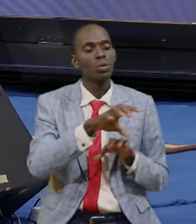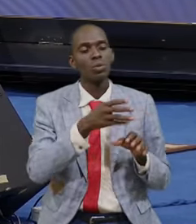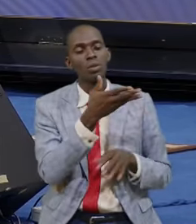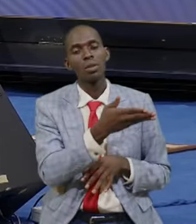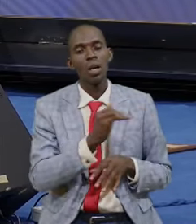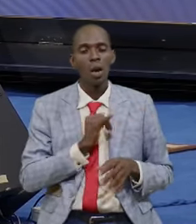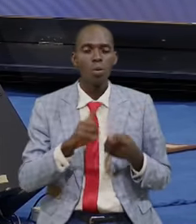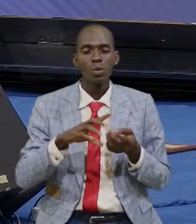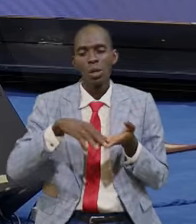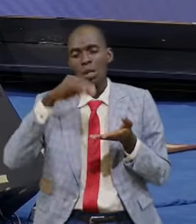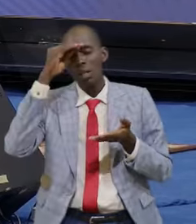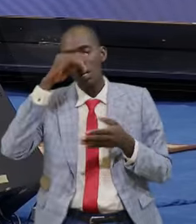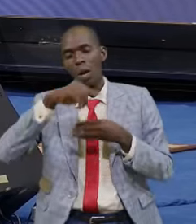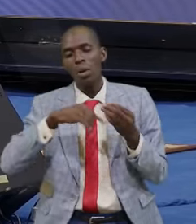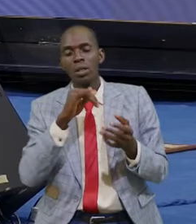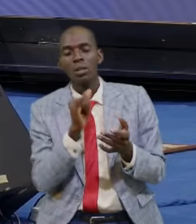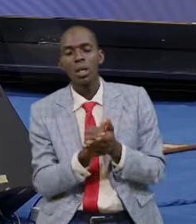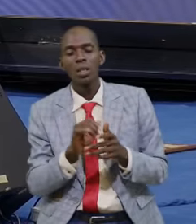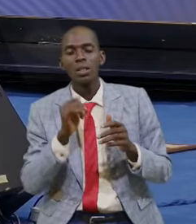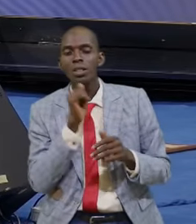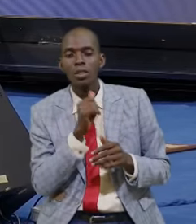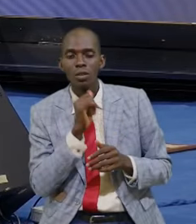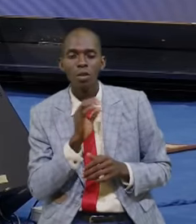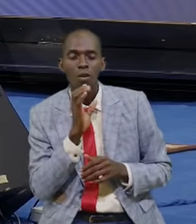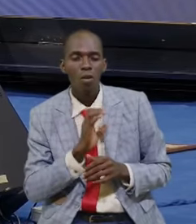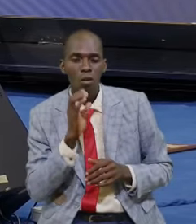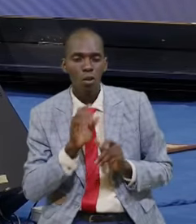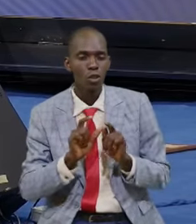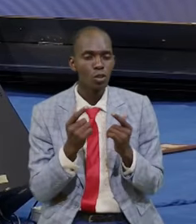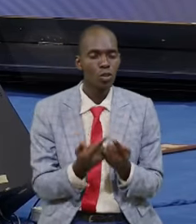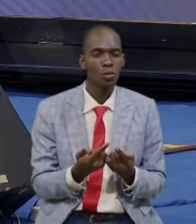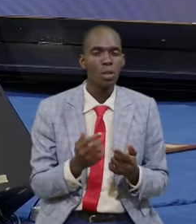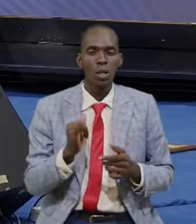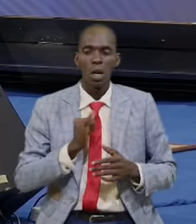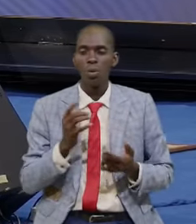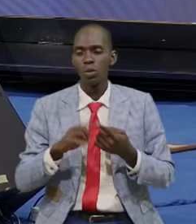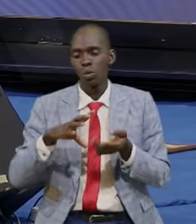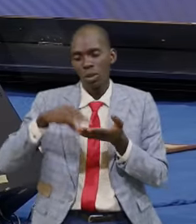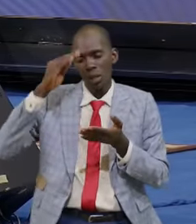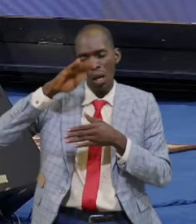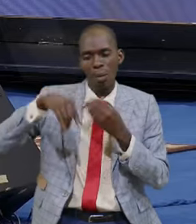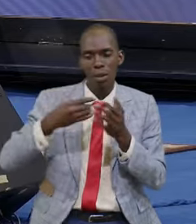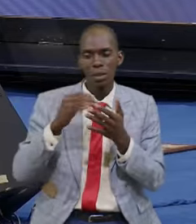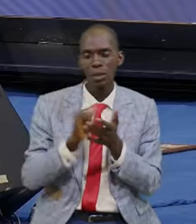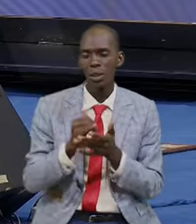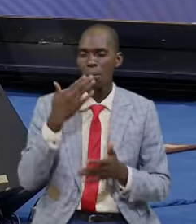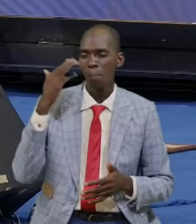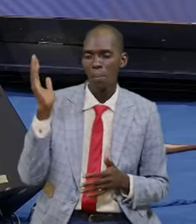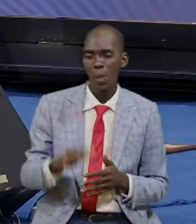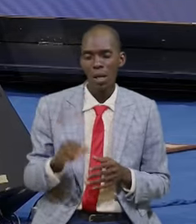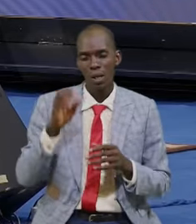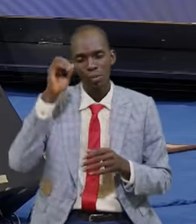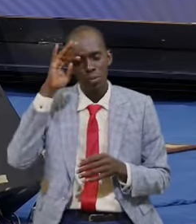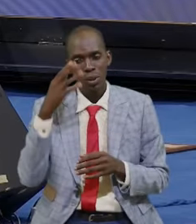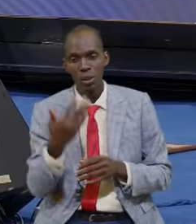learn about that cult. I want to learn about all those rituals. You are the curse now. You went